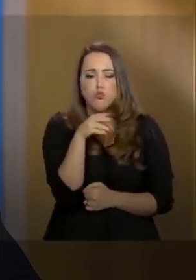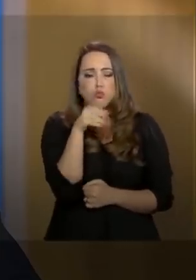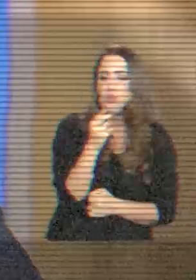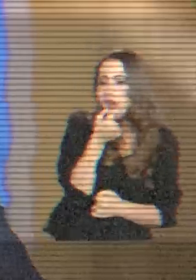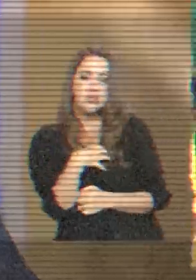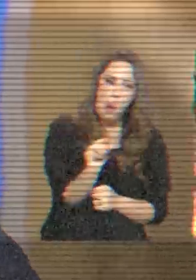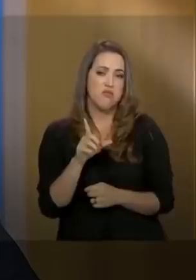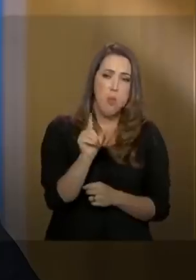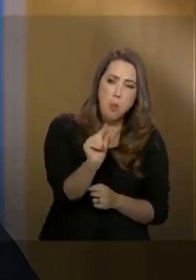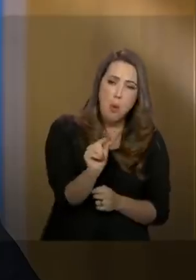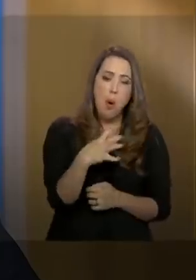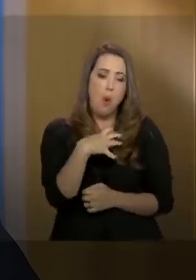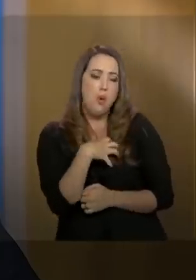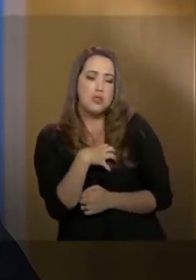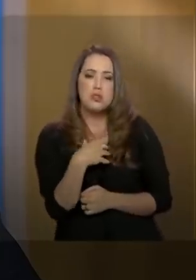resfriadinho.